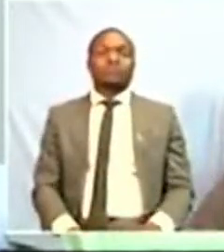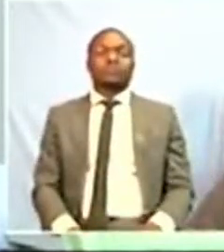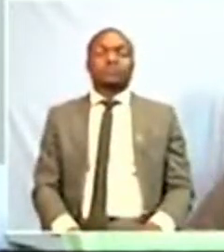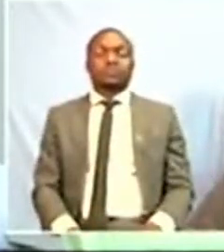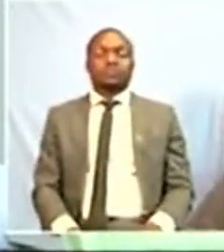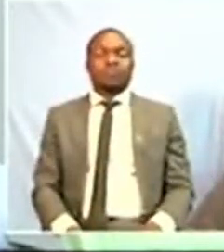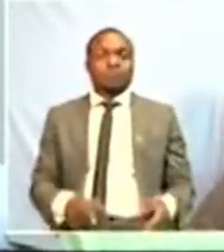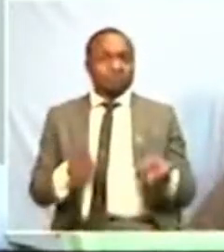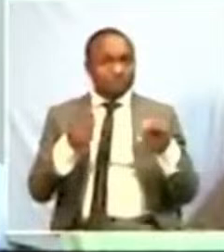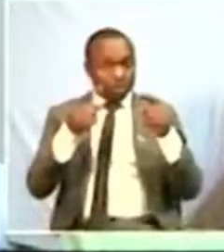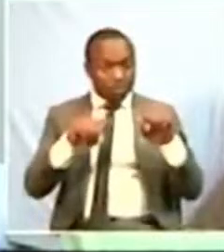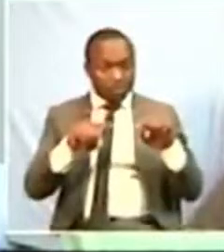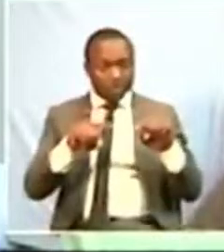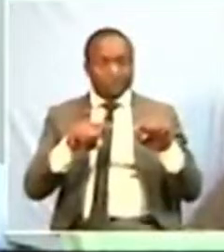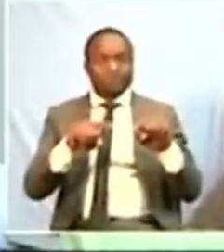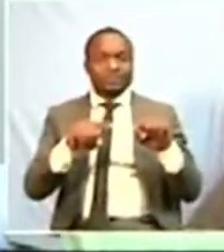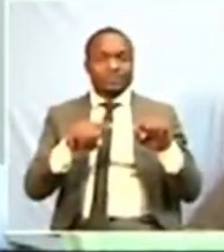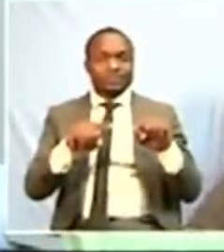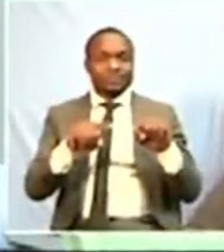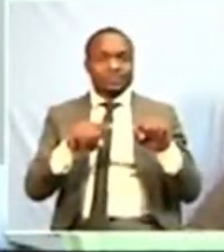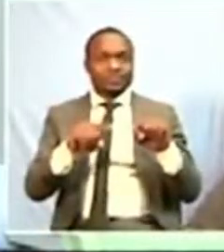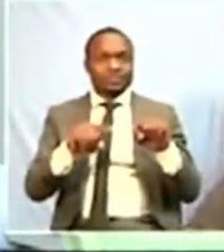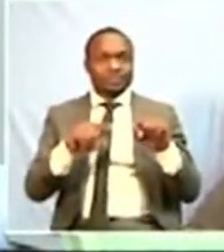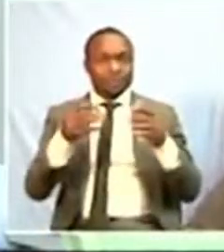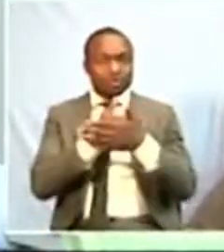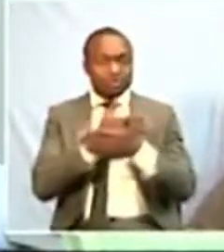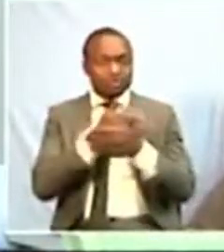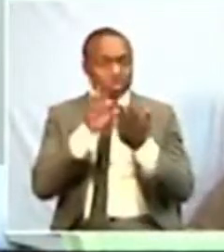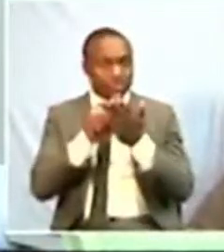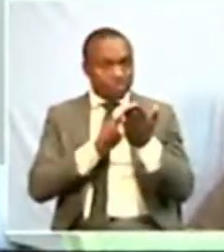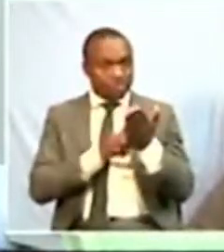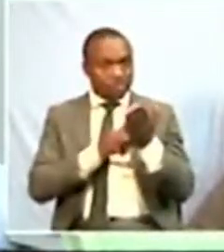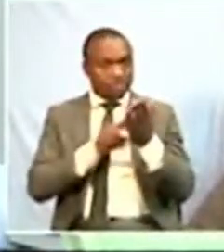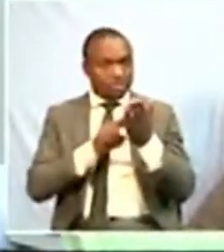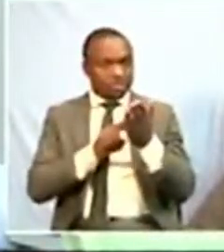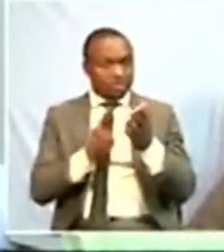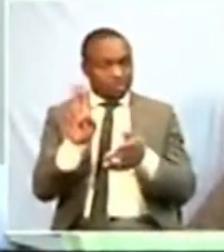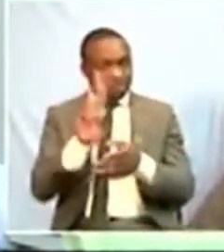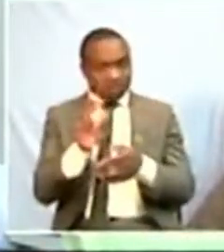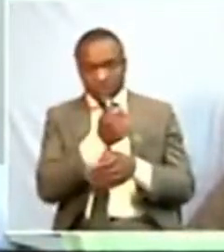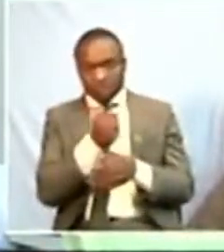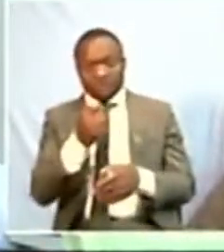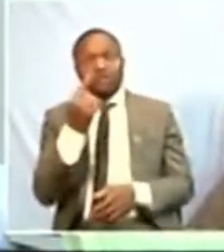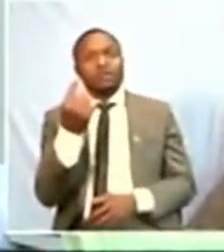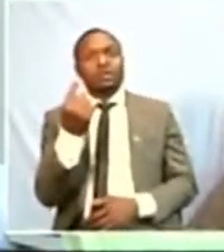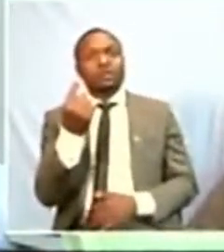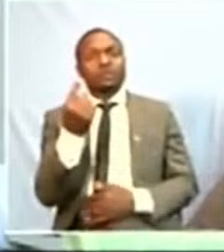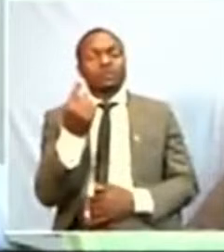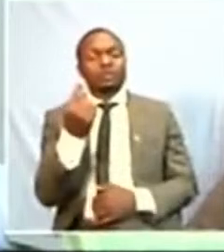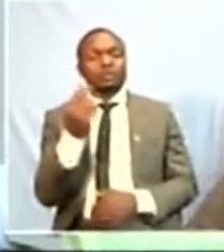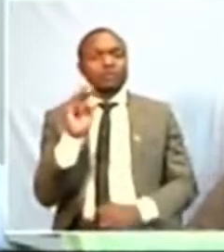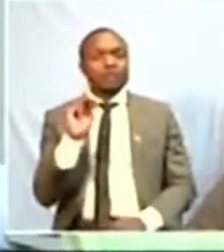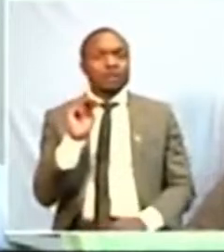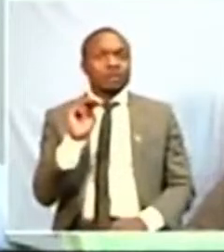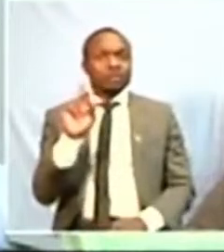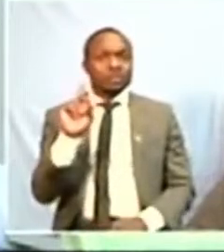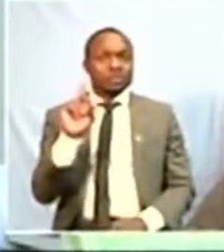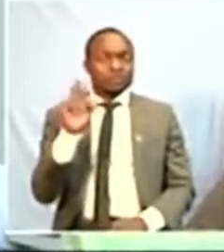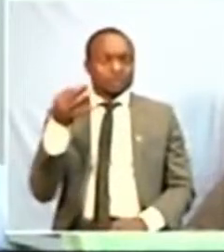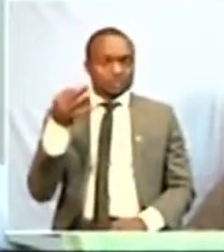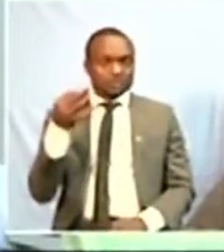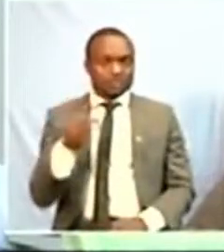And when did the latest instruction come to use the other one? What is it? MDF.